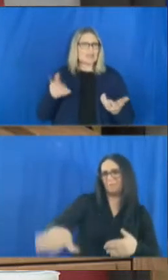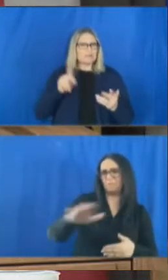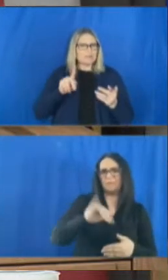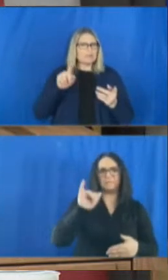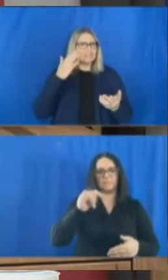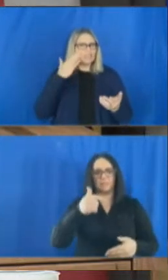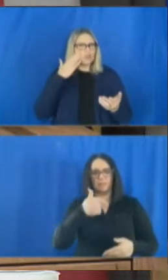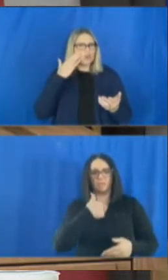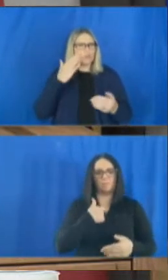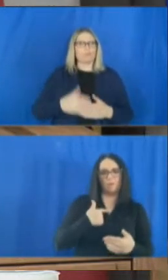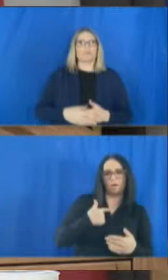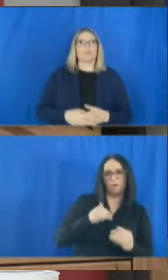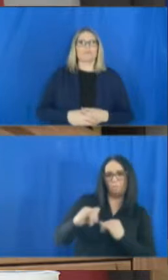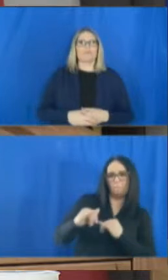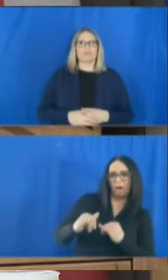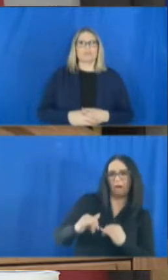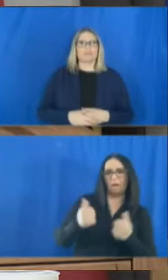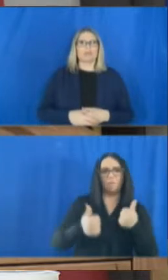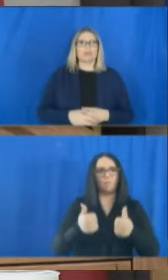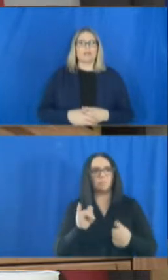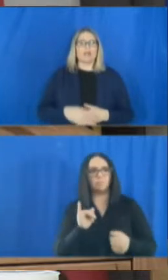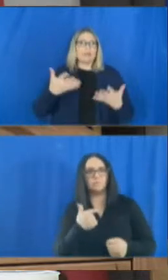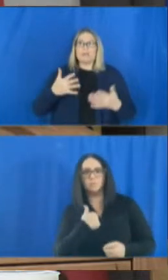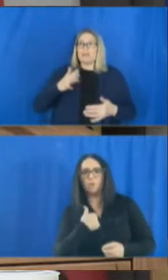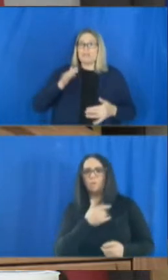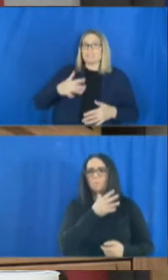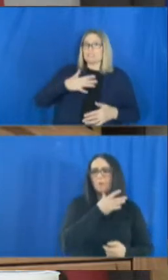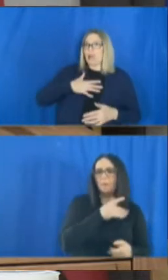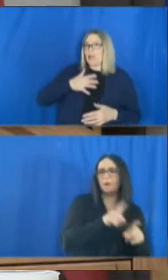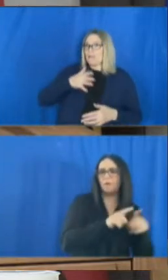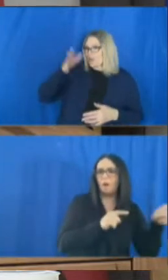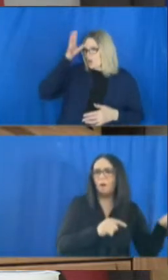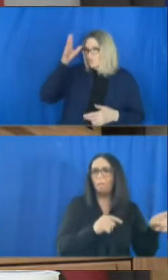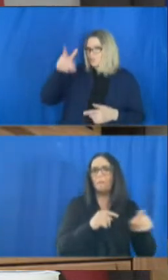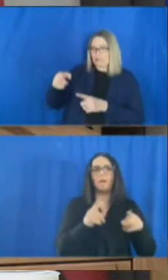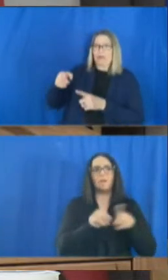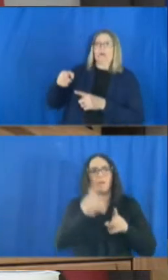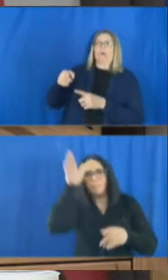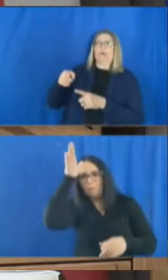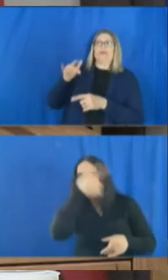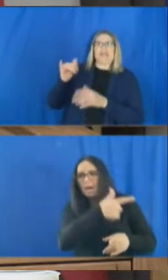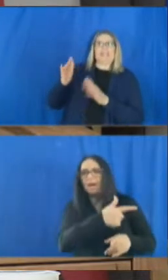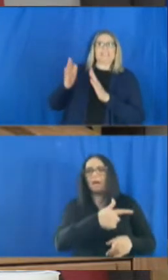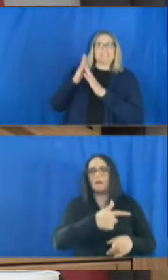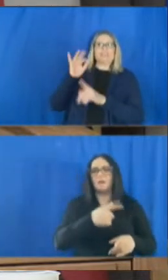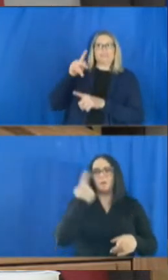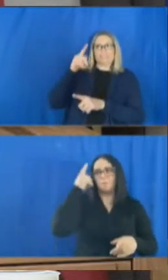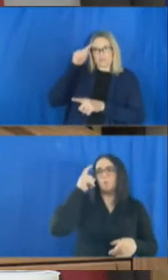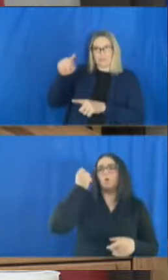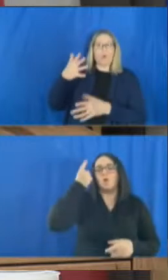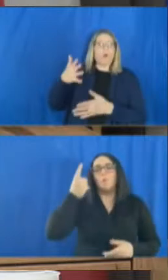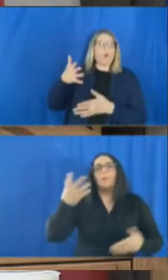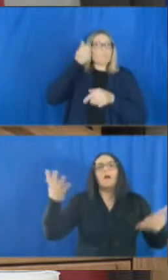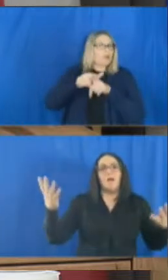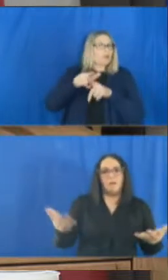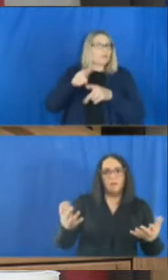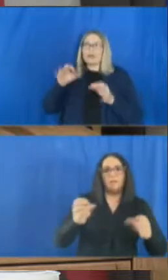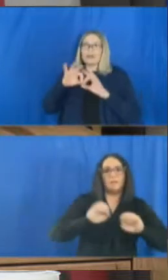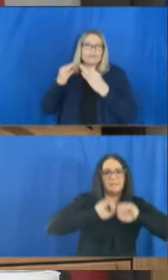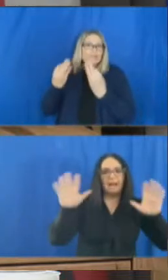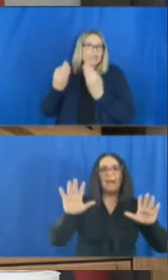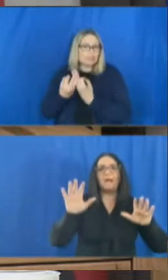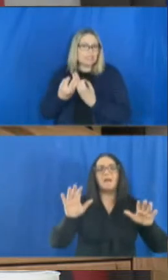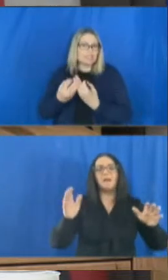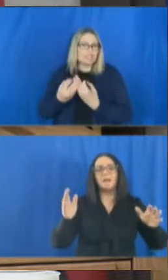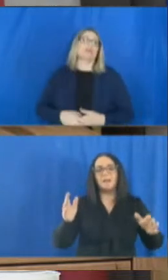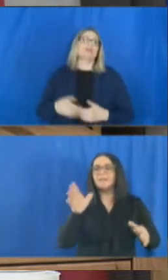heightened awareness? Because it doesn't mean I'm not at risk. It means I might put someone else at risk who I know. So those particular